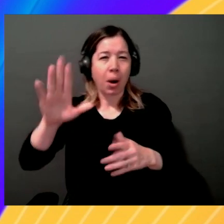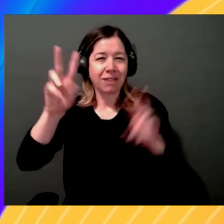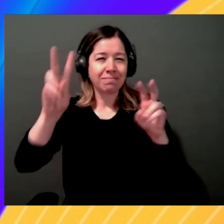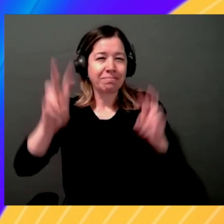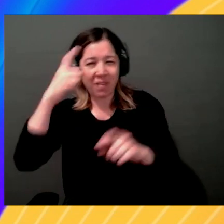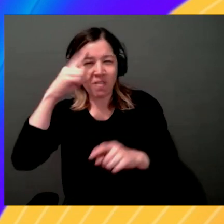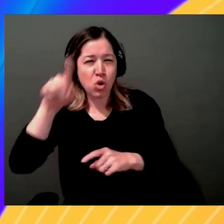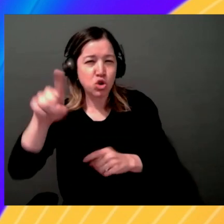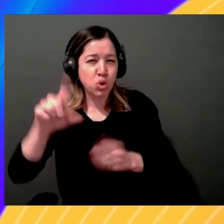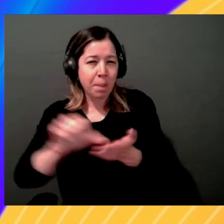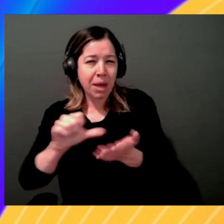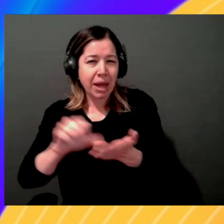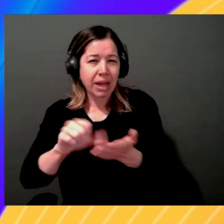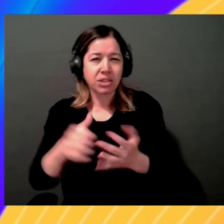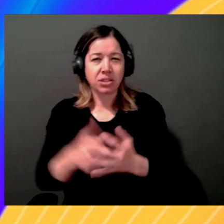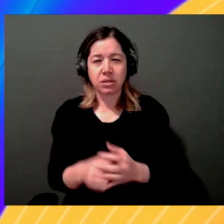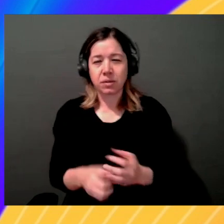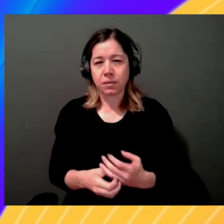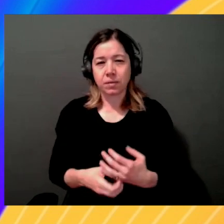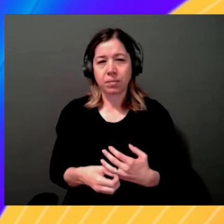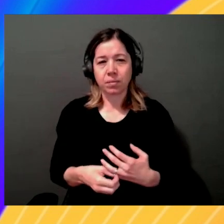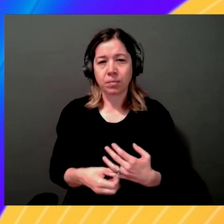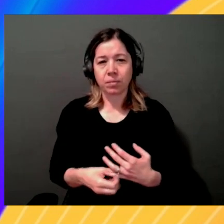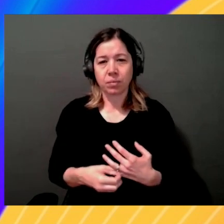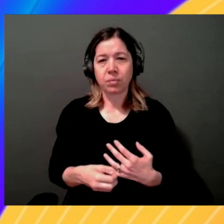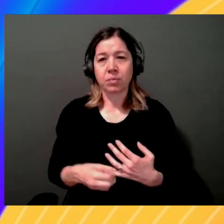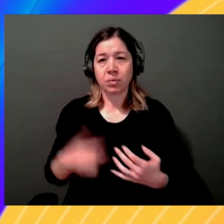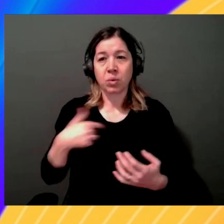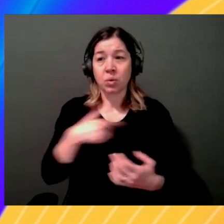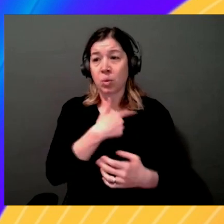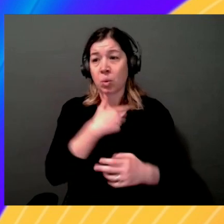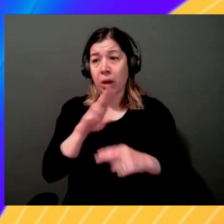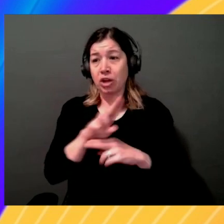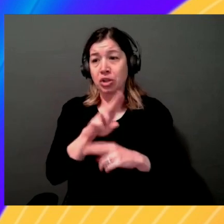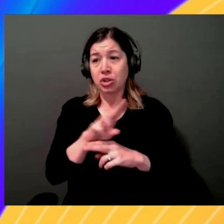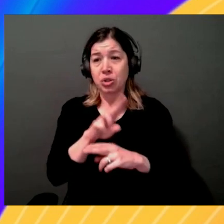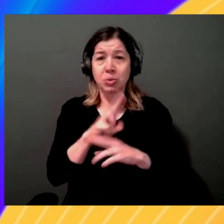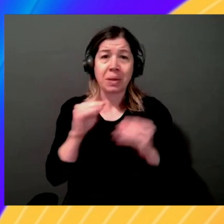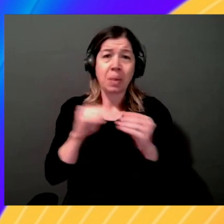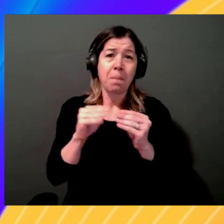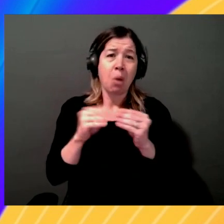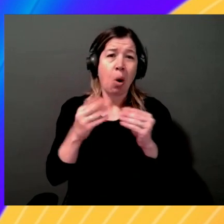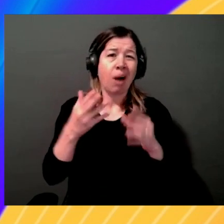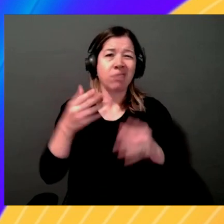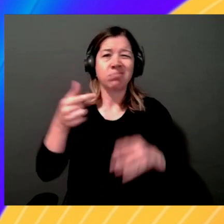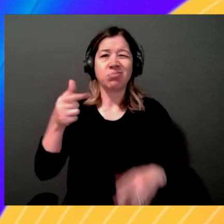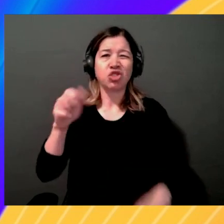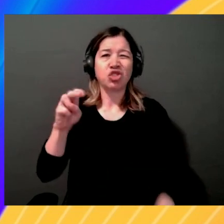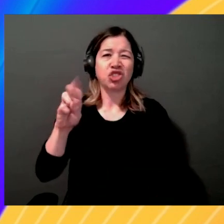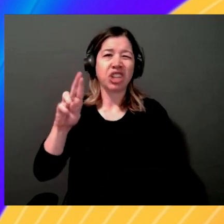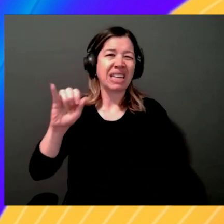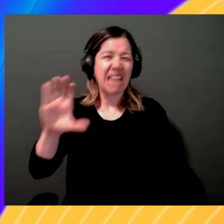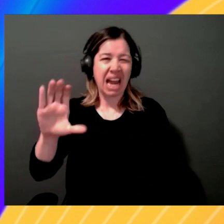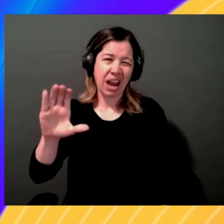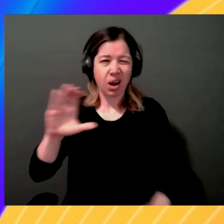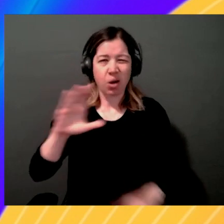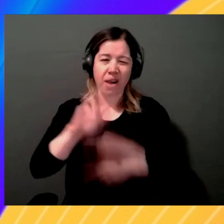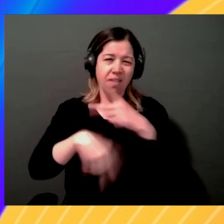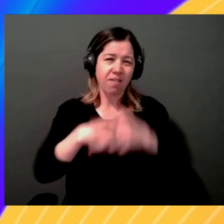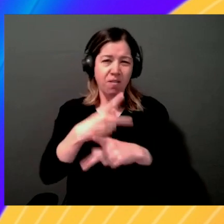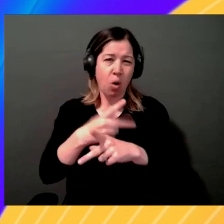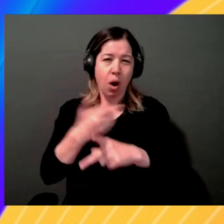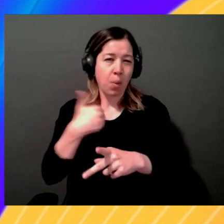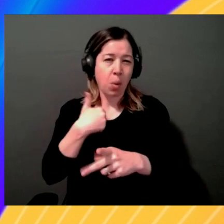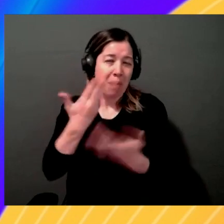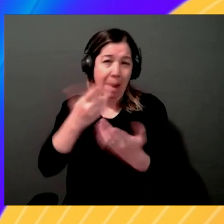we are basically using kind of the more generic form because we do have different types of media that you might want to recommend. So a lot